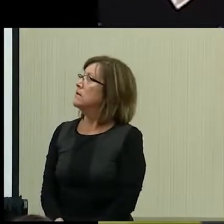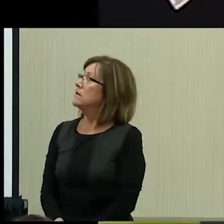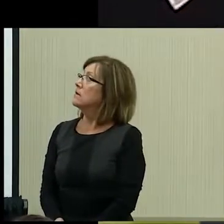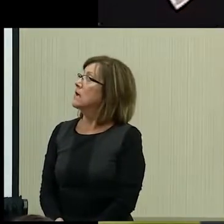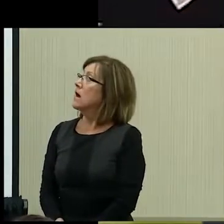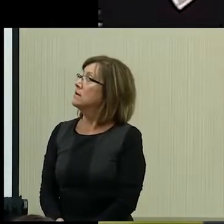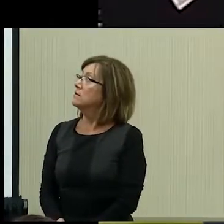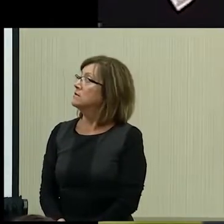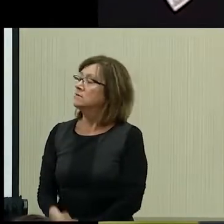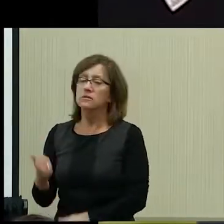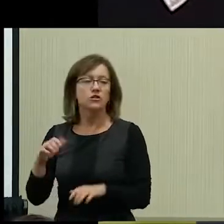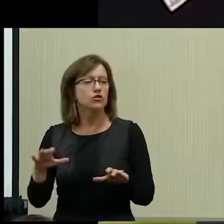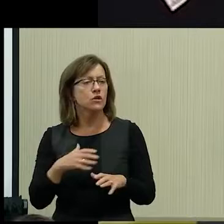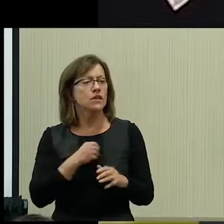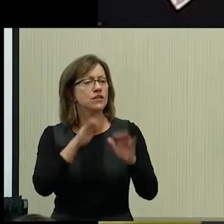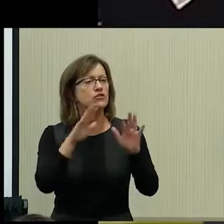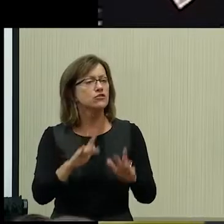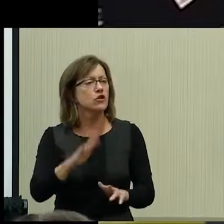Blue?